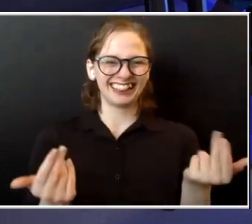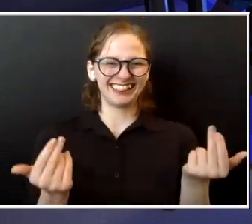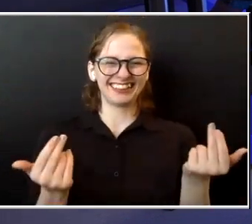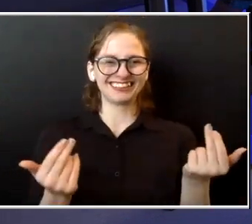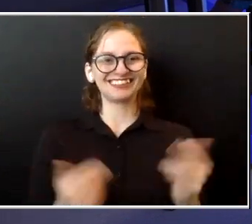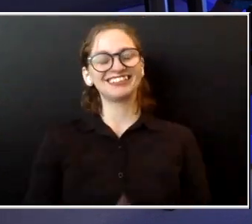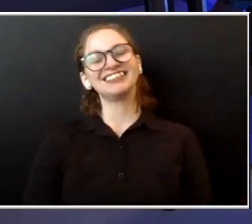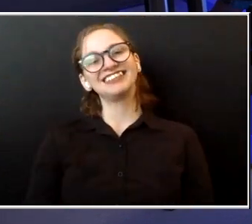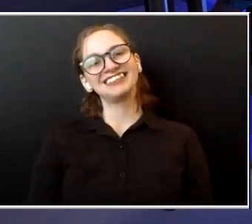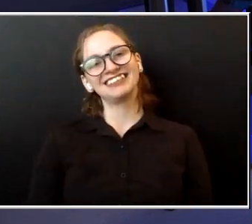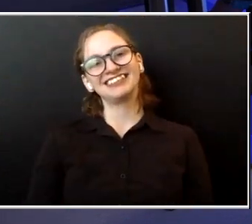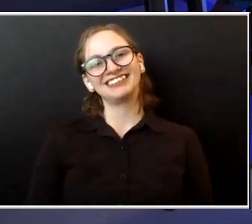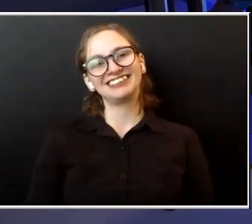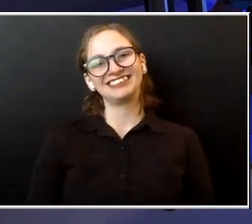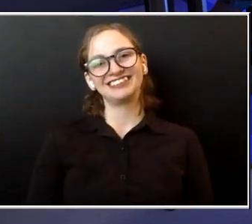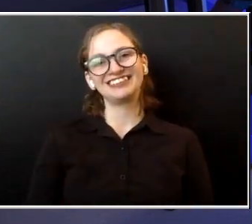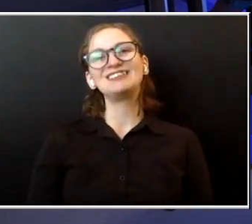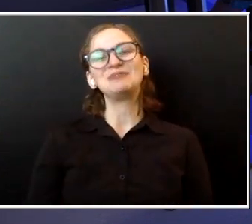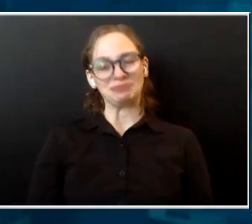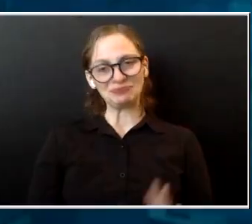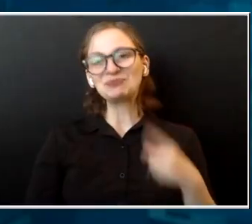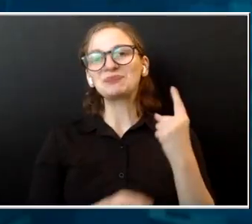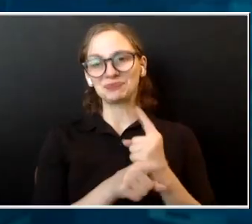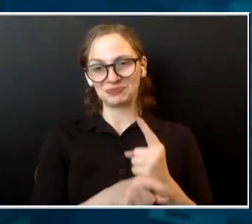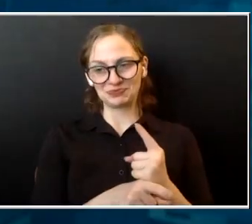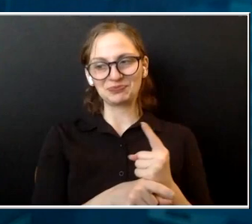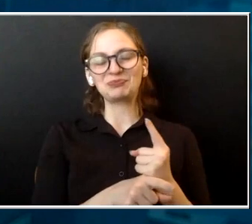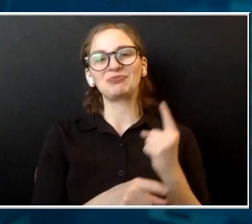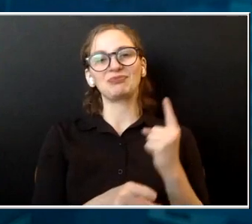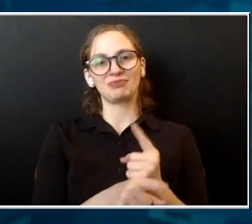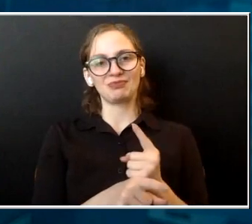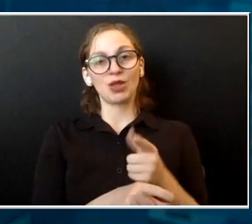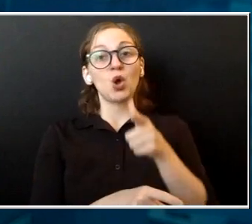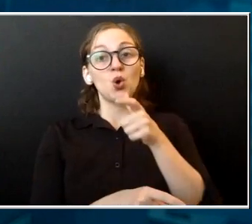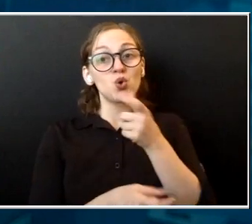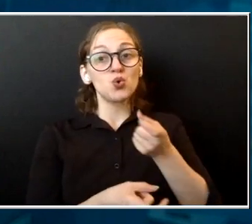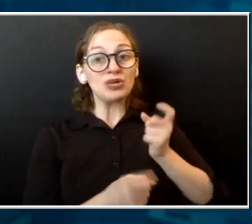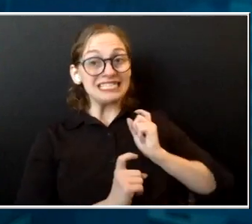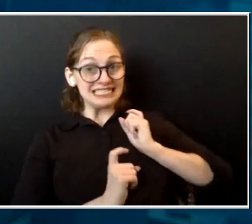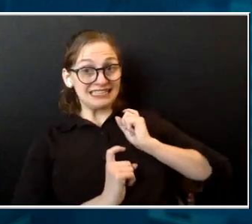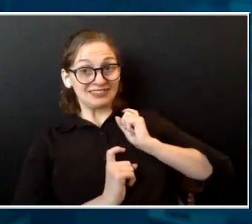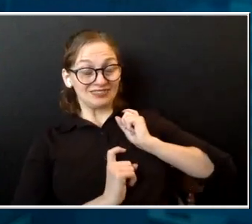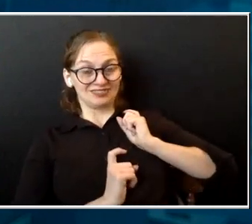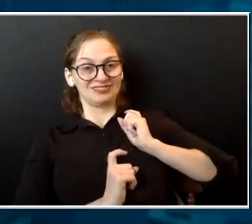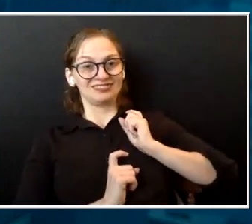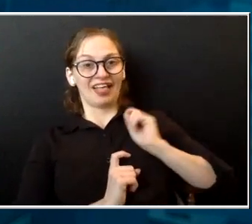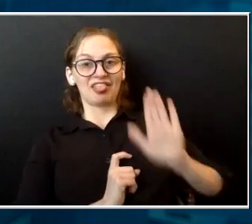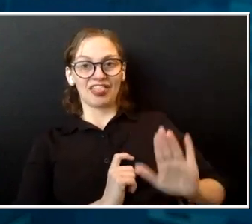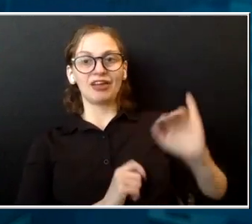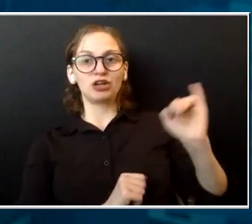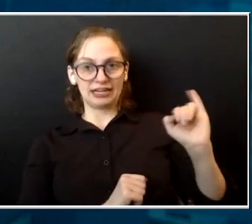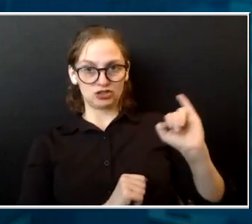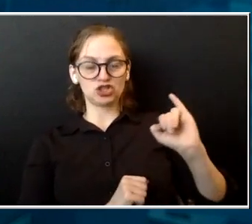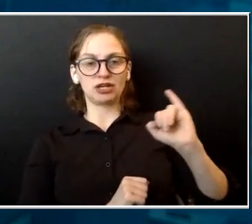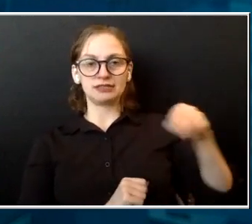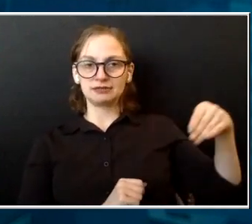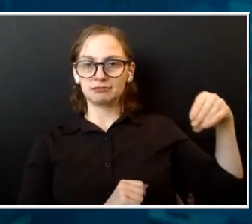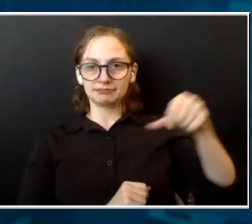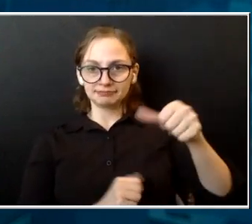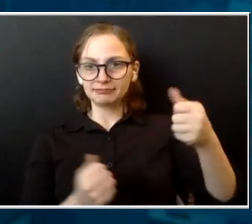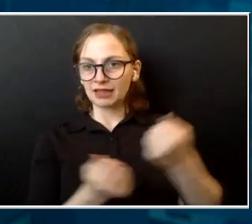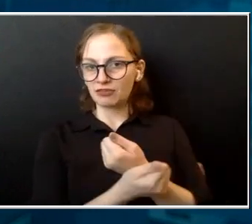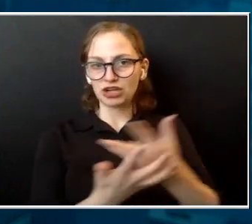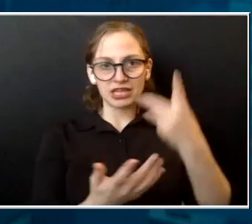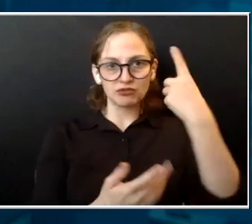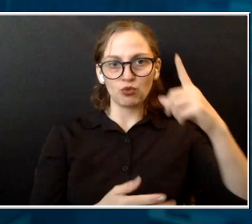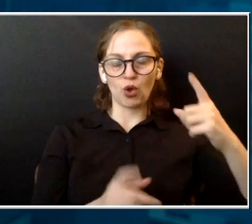so yes, that's exactly right. The recipients, the recipient's insurance covers everything for the donor. There are